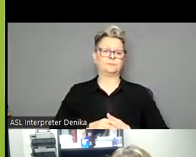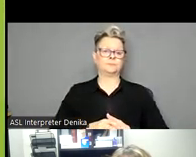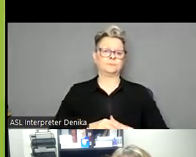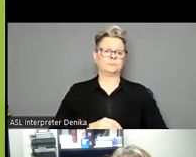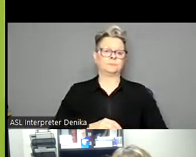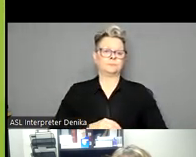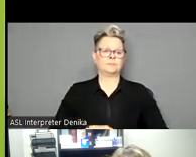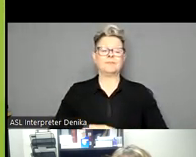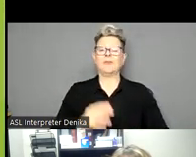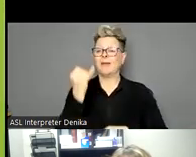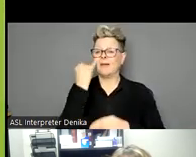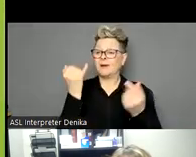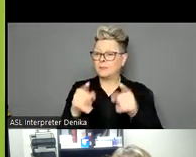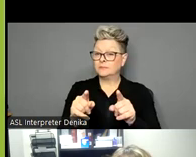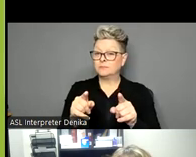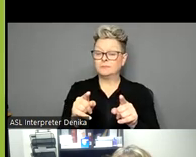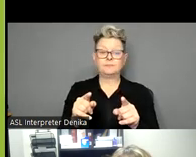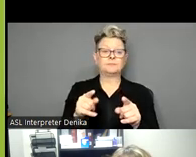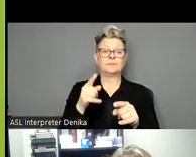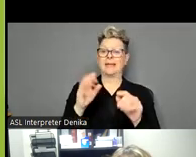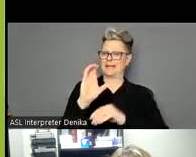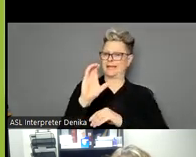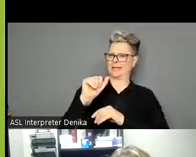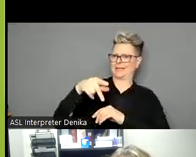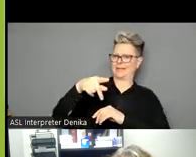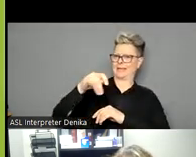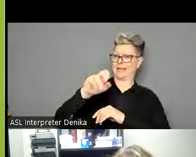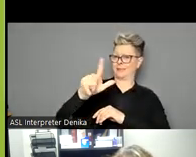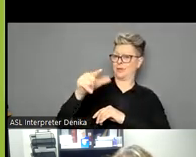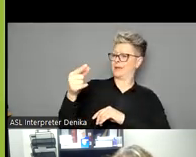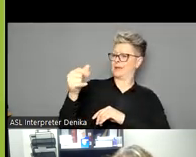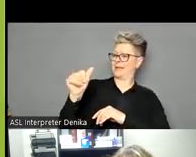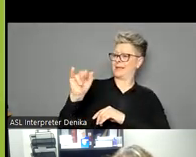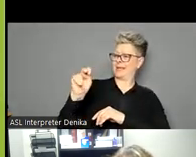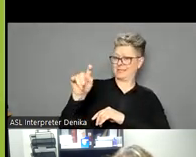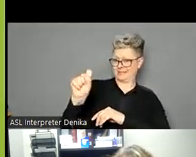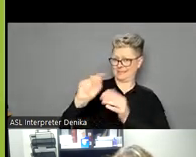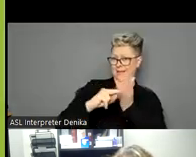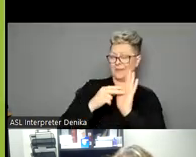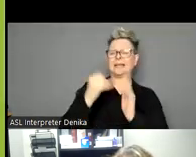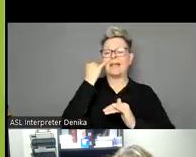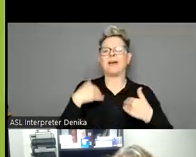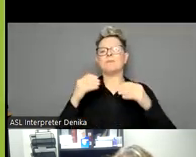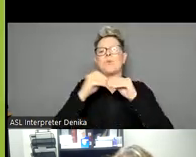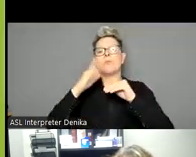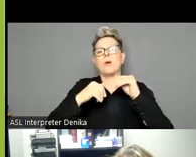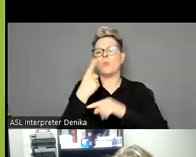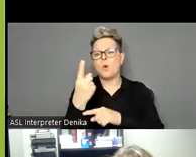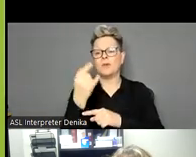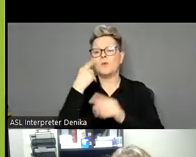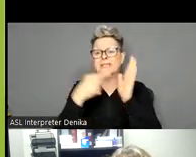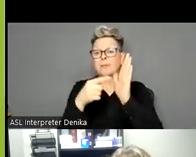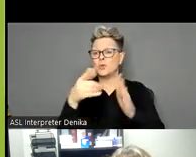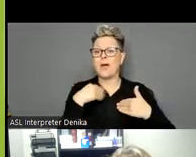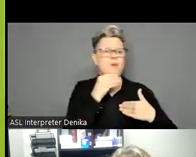Now, when it comes to capital gains, so this is relevant if you have multiple properties. So if you were to have a cabin or